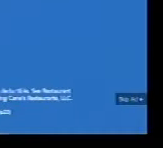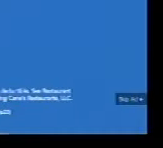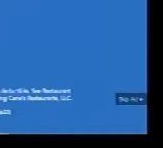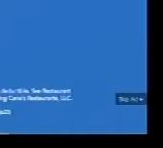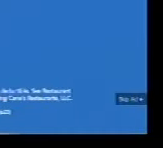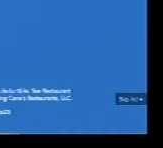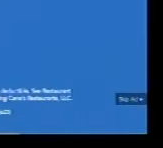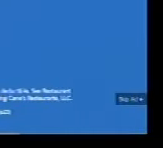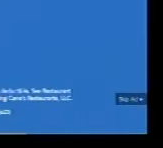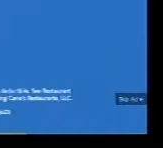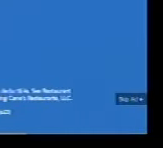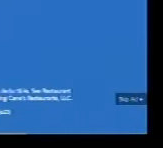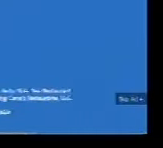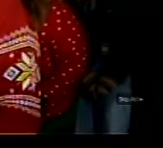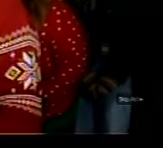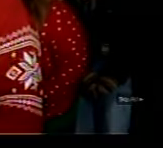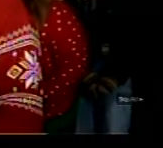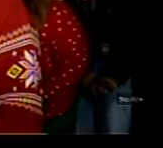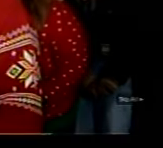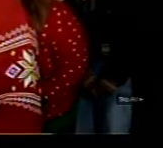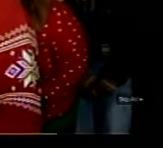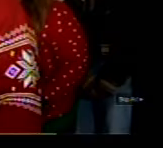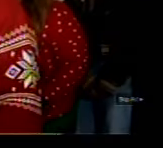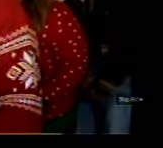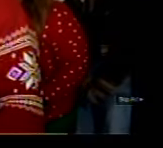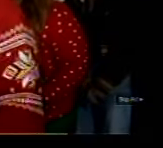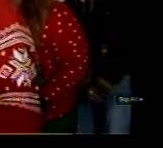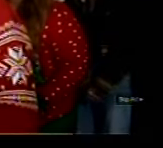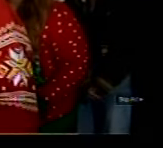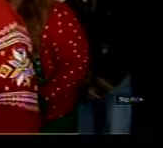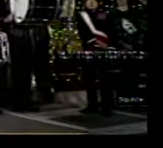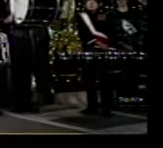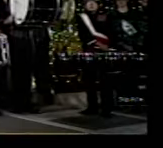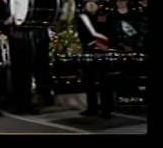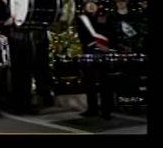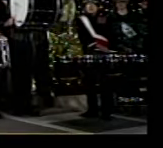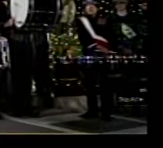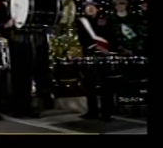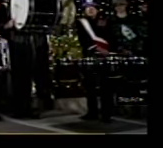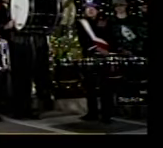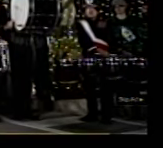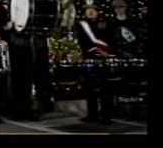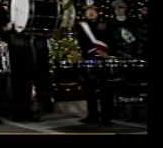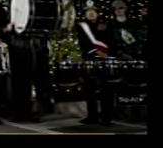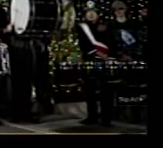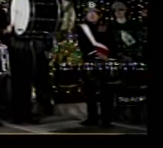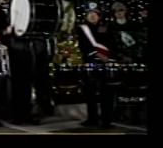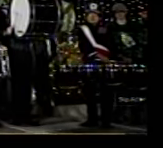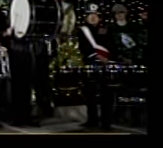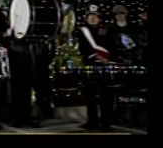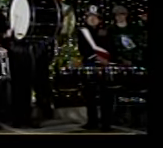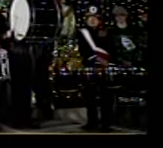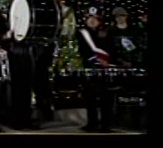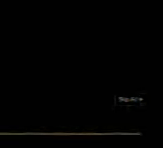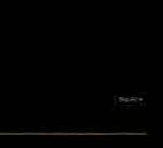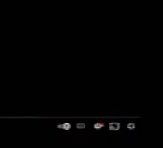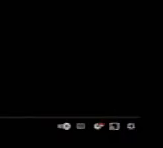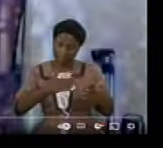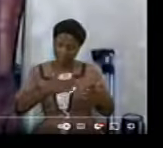National Lampoon's Christmas Vacation. It's a beaut, Todd. It really is. You taught me everything I know about exterior